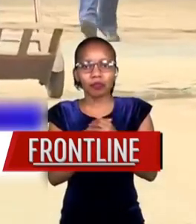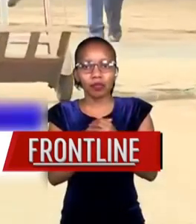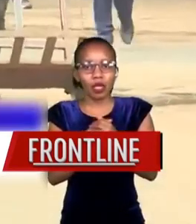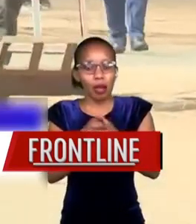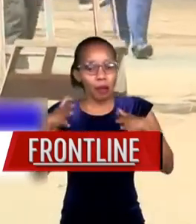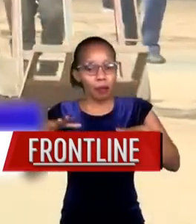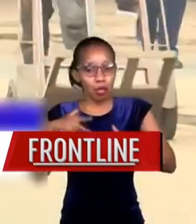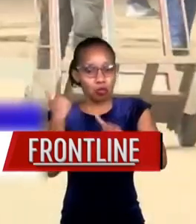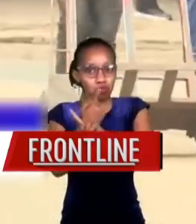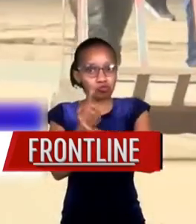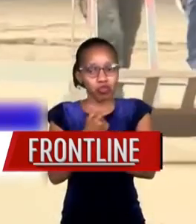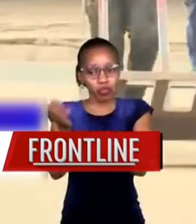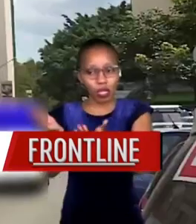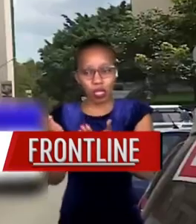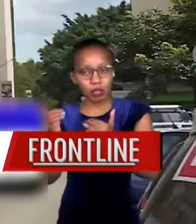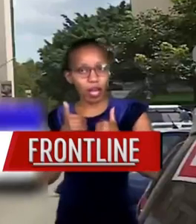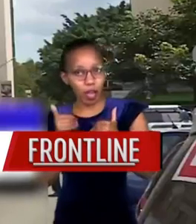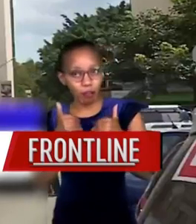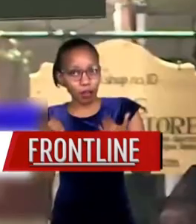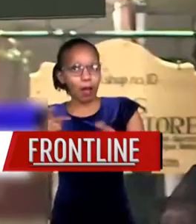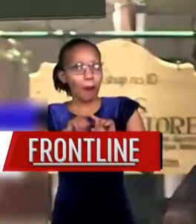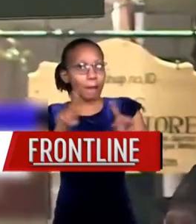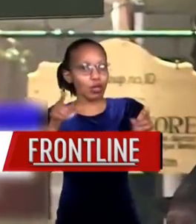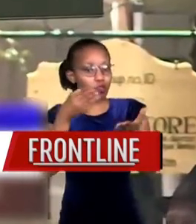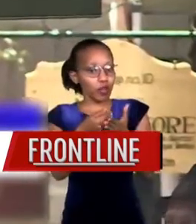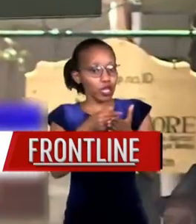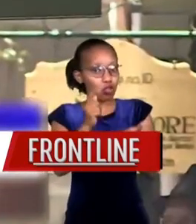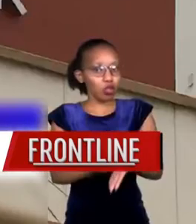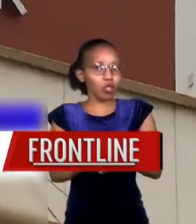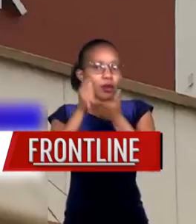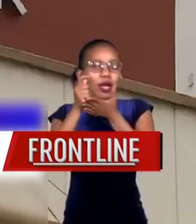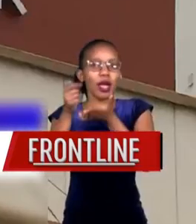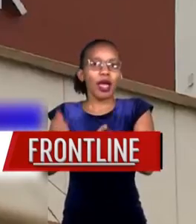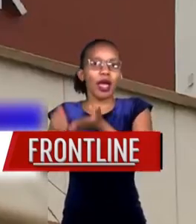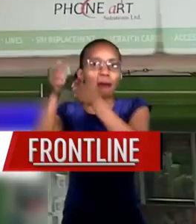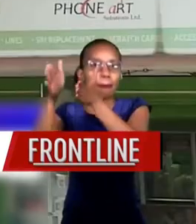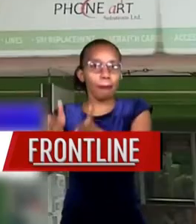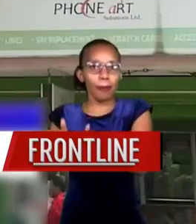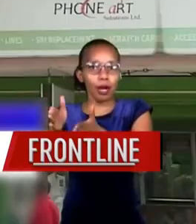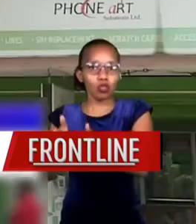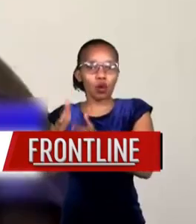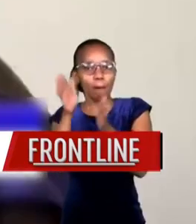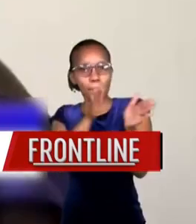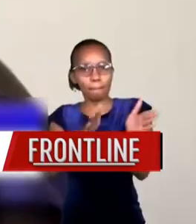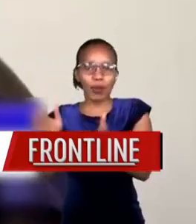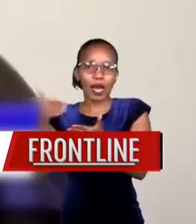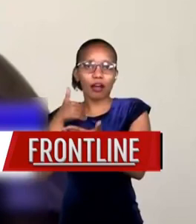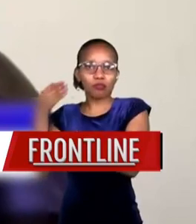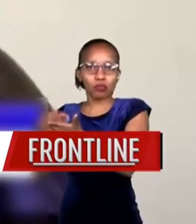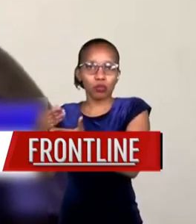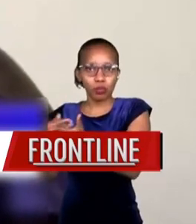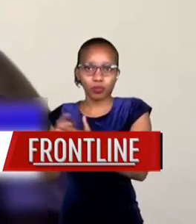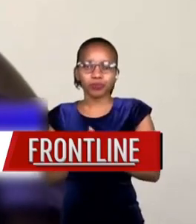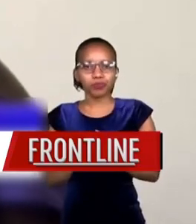Different people have different needs, she says, but financial therapy can help one develop a detailed financial plan. It helps you get